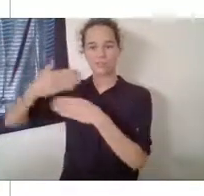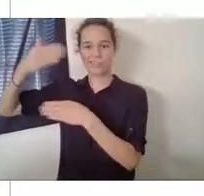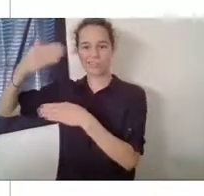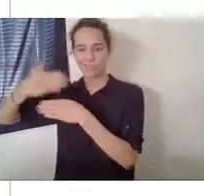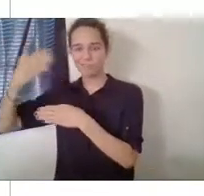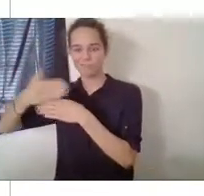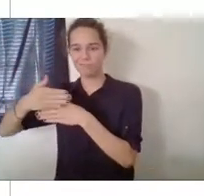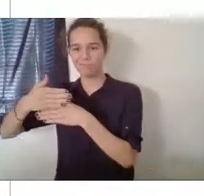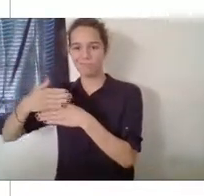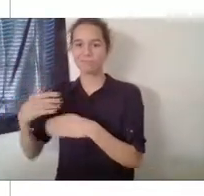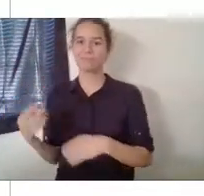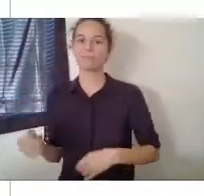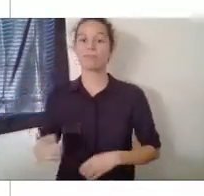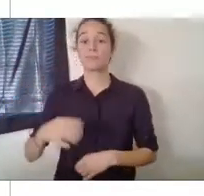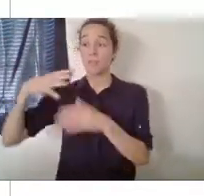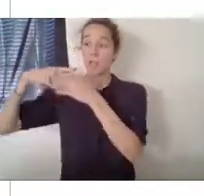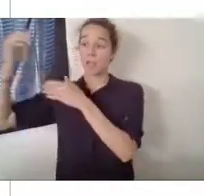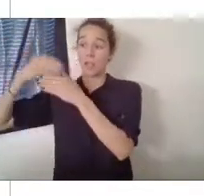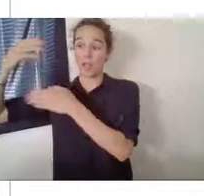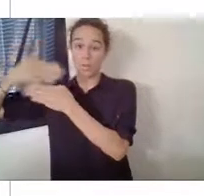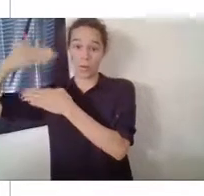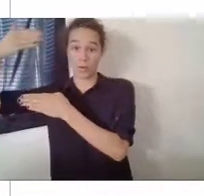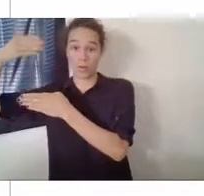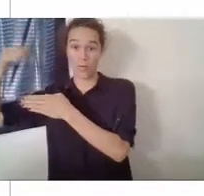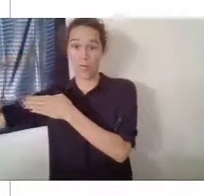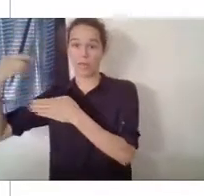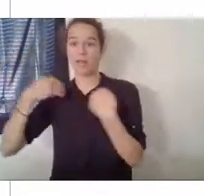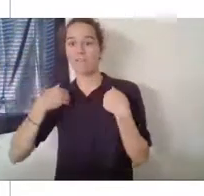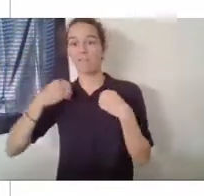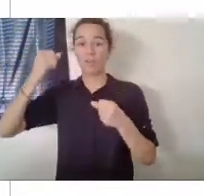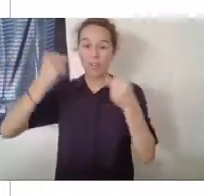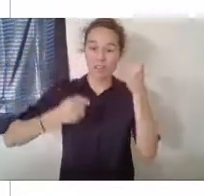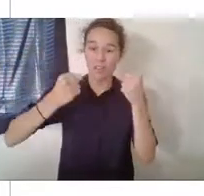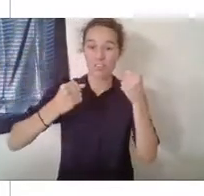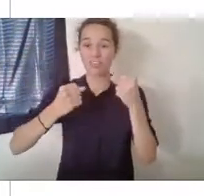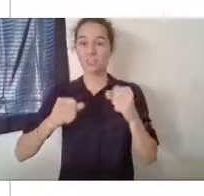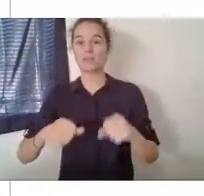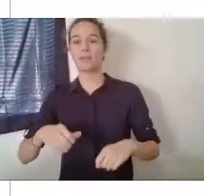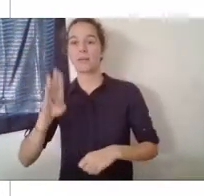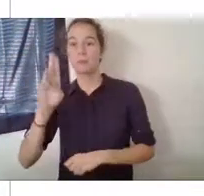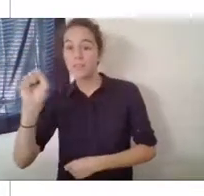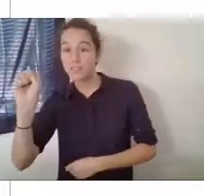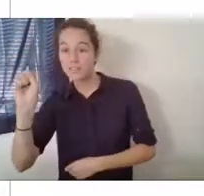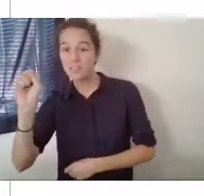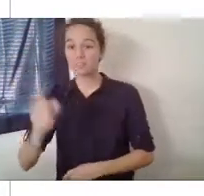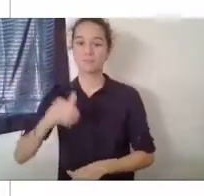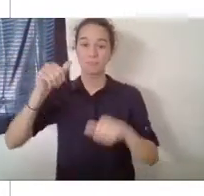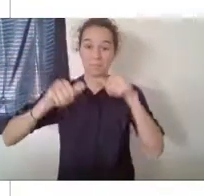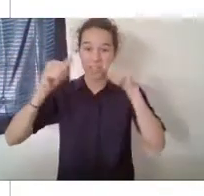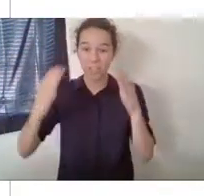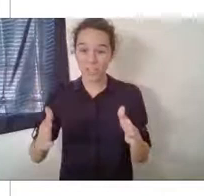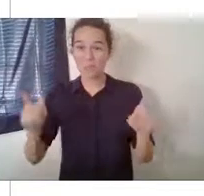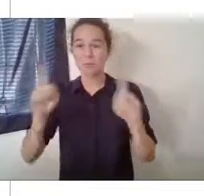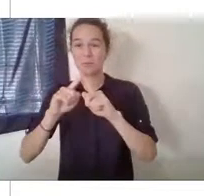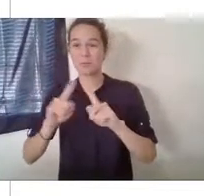cars, there are buses, there are bikers. And when I was standing over there, probably about half of you could see in